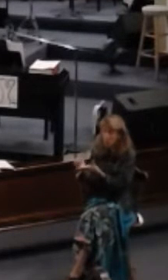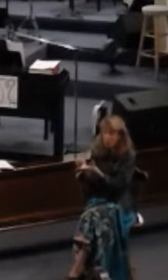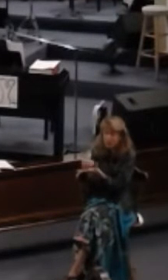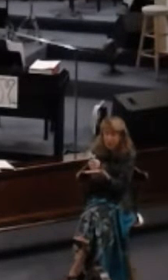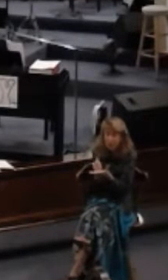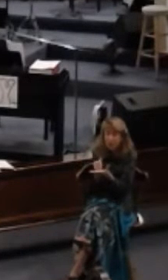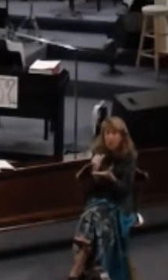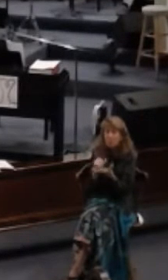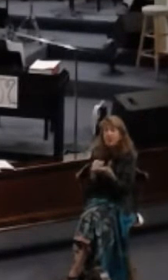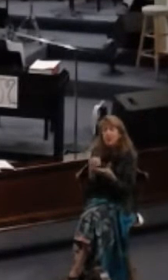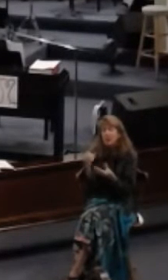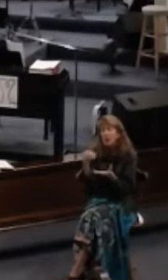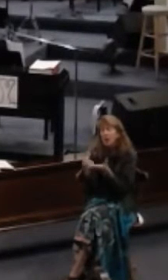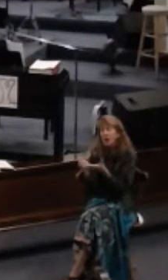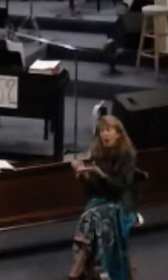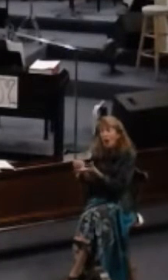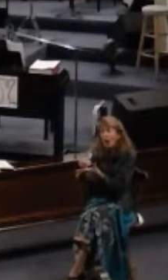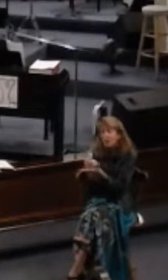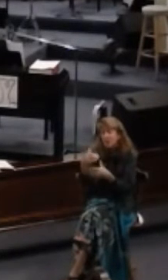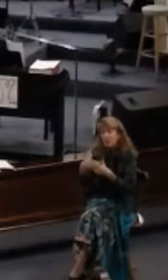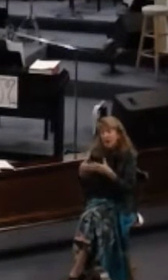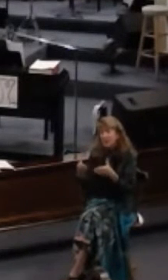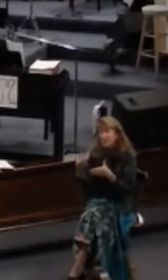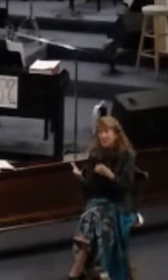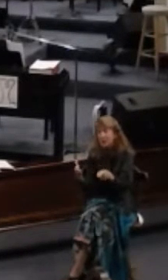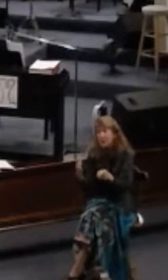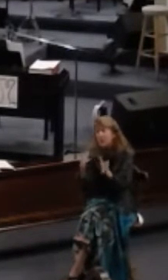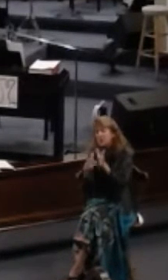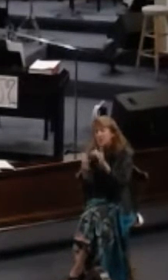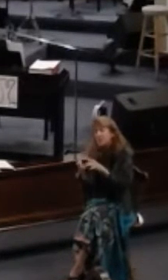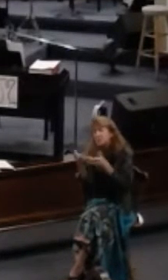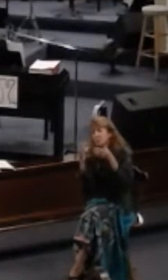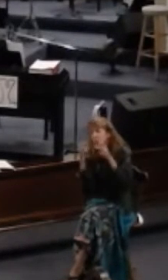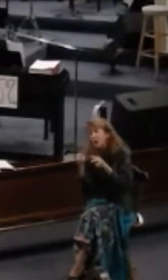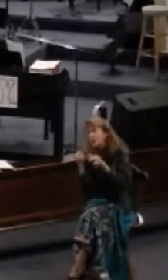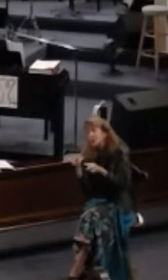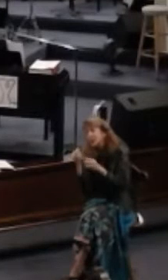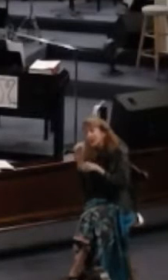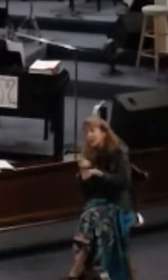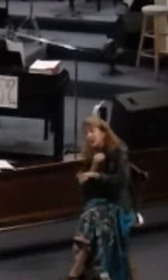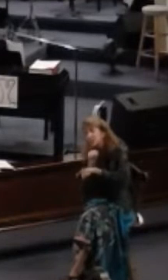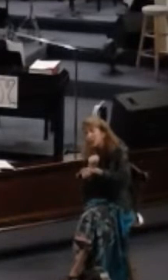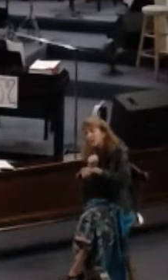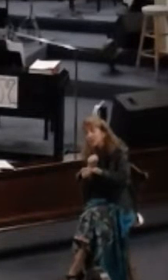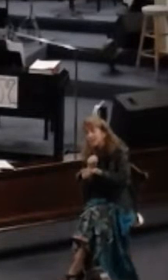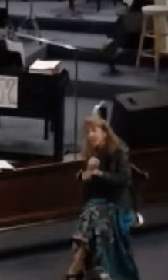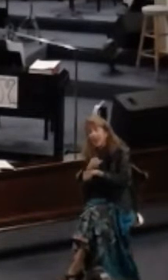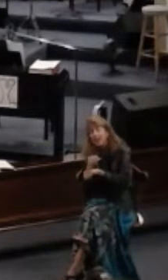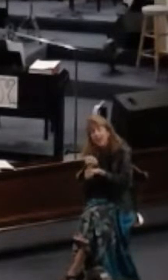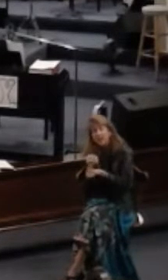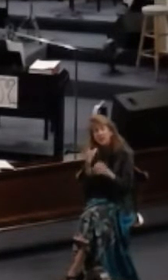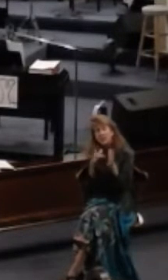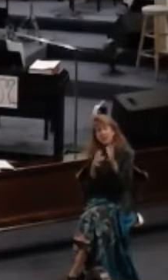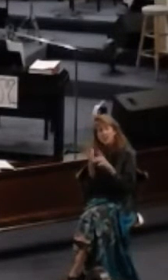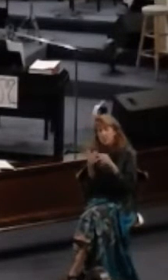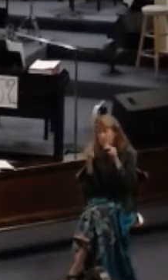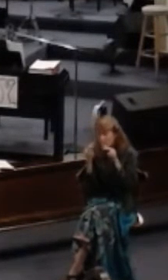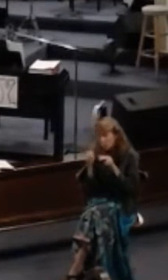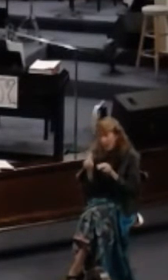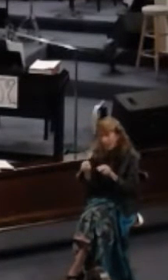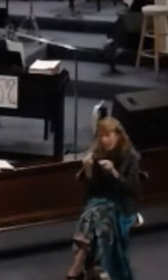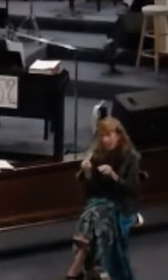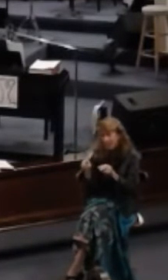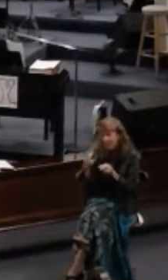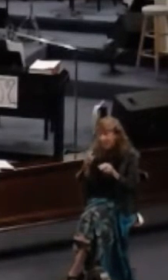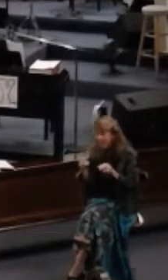that this offering box that was there, that Jesus was watching people put their money in, you know, was metal